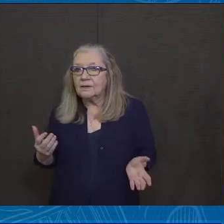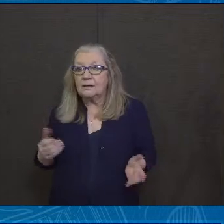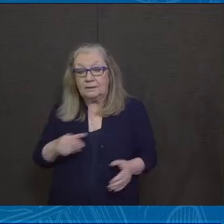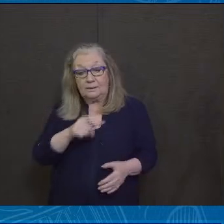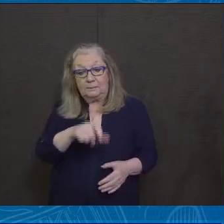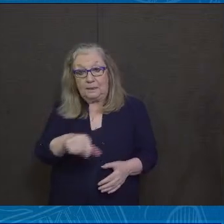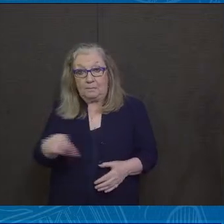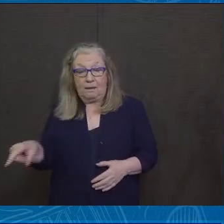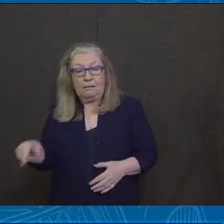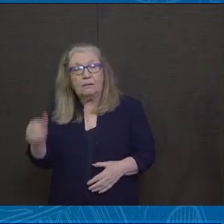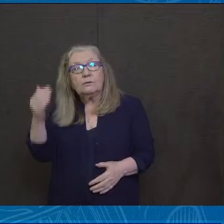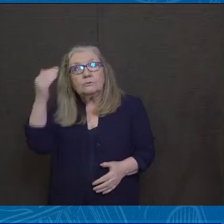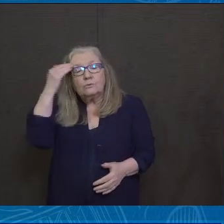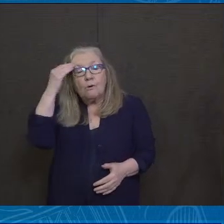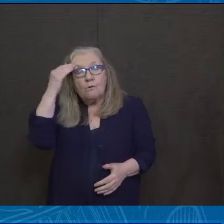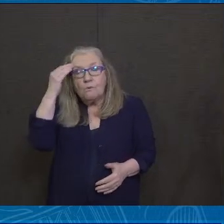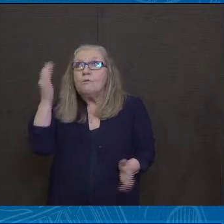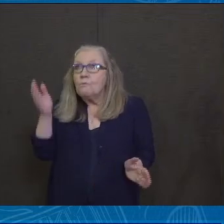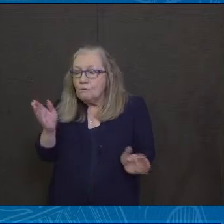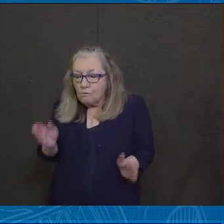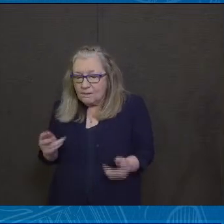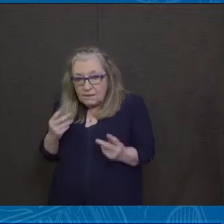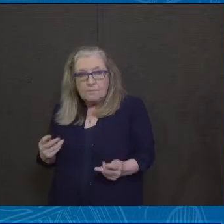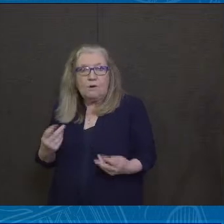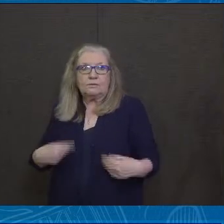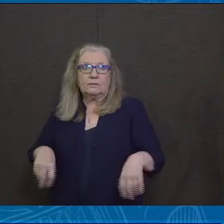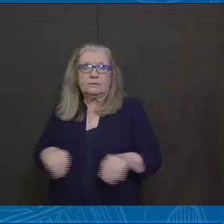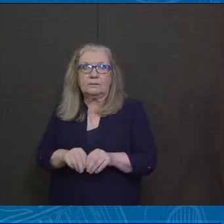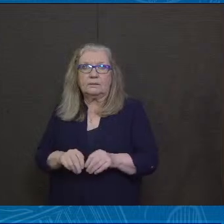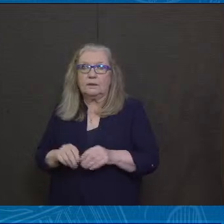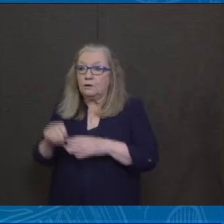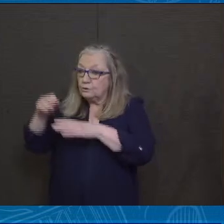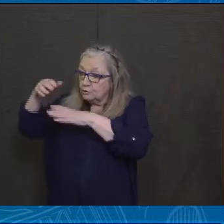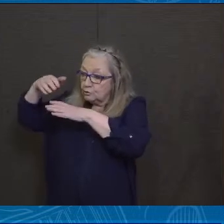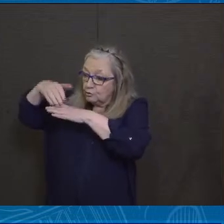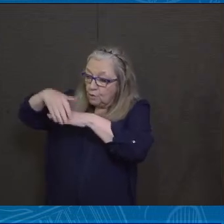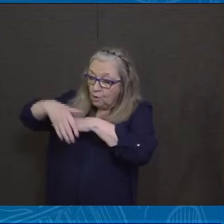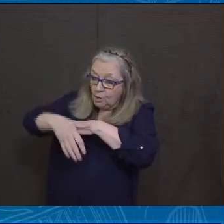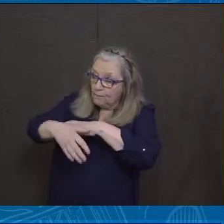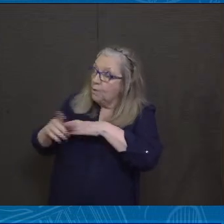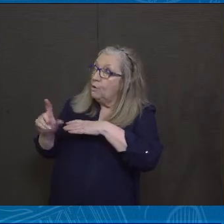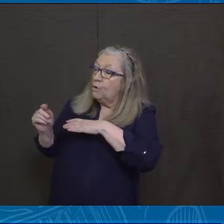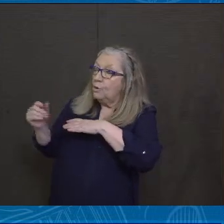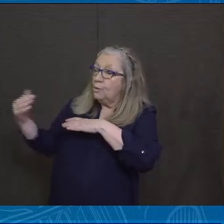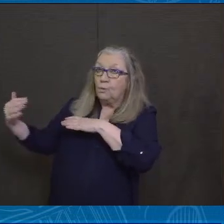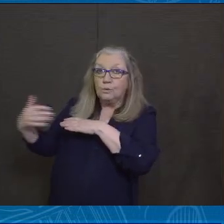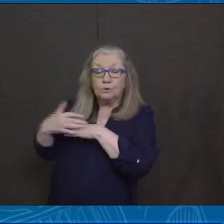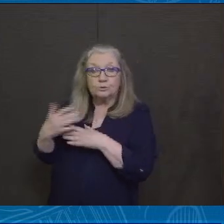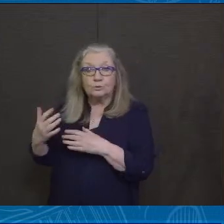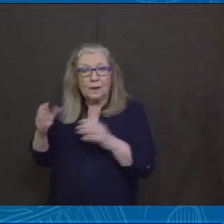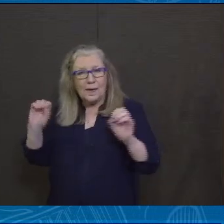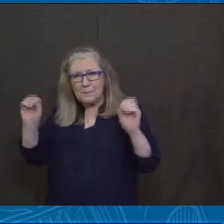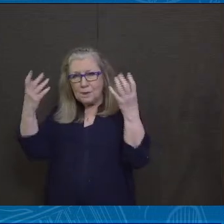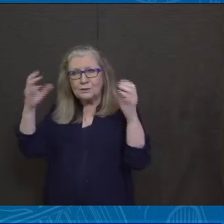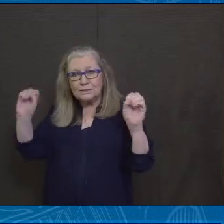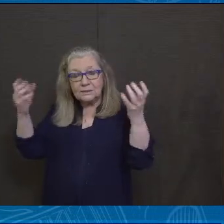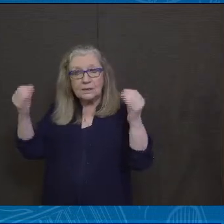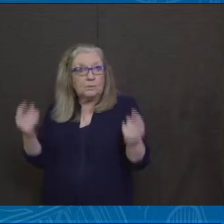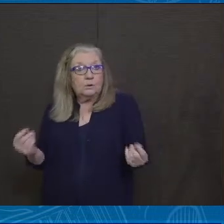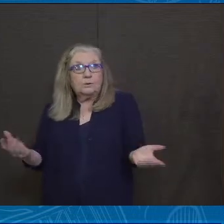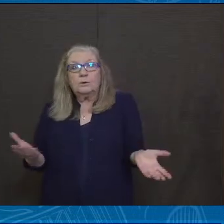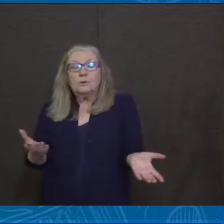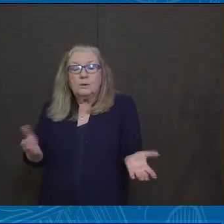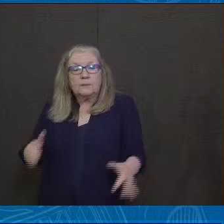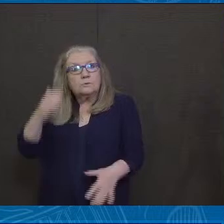residents about the importance of slope safety and know what to do in case of emergency. This knowledge sharing